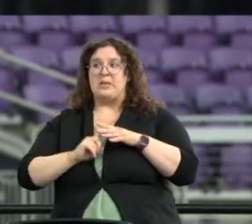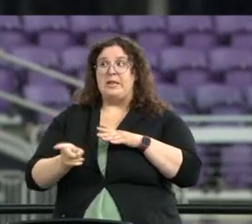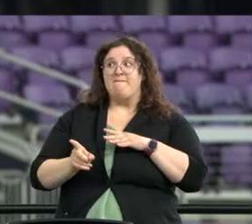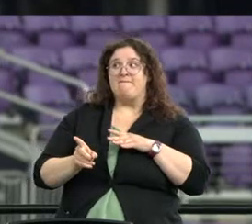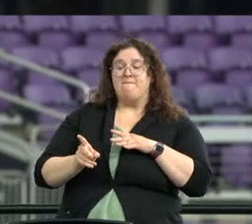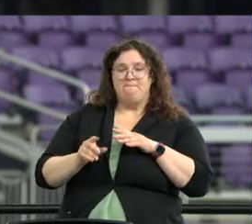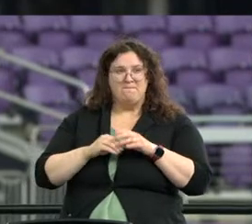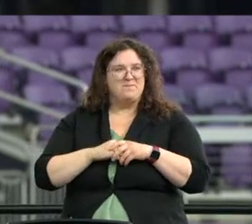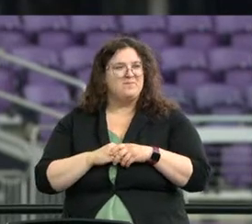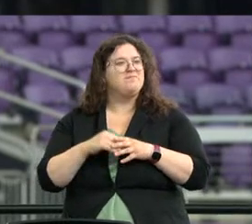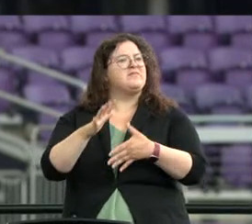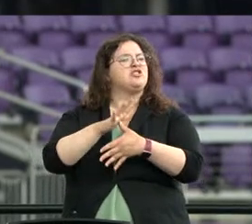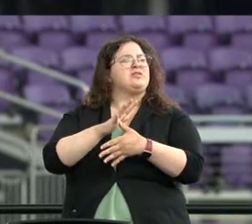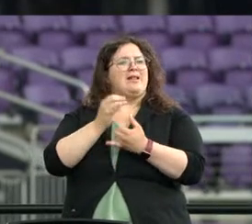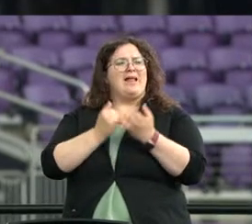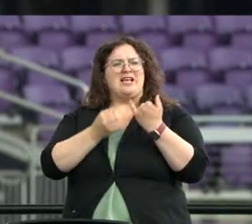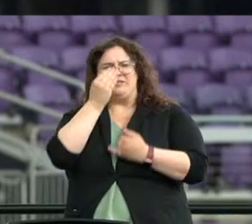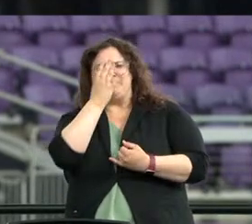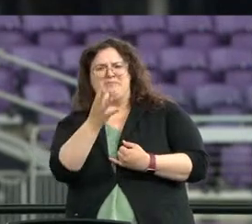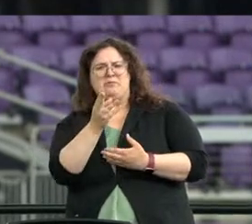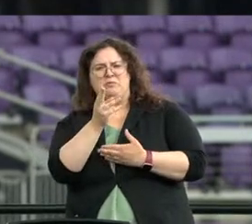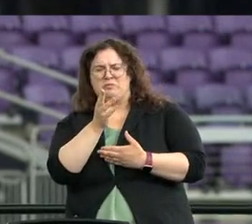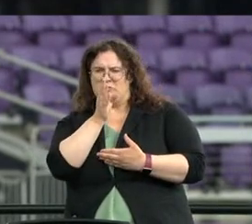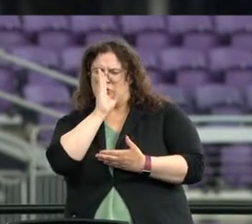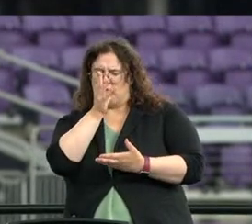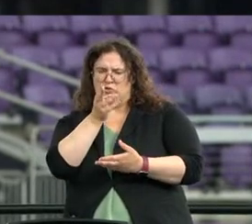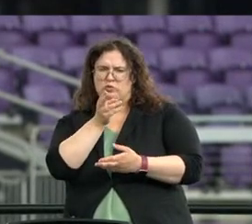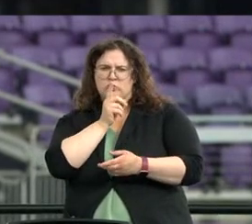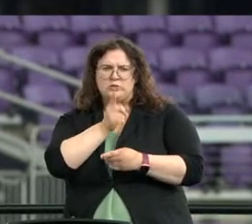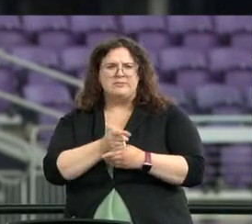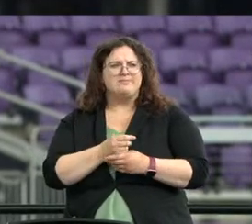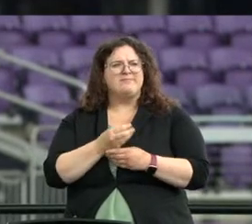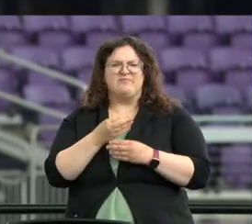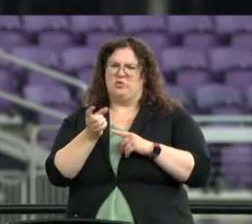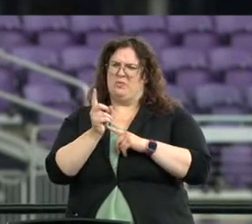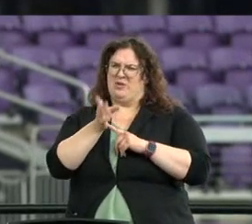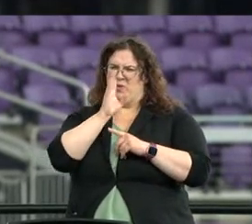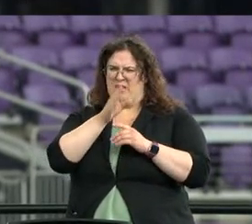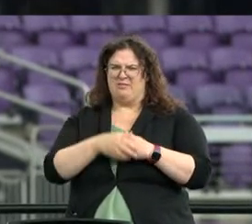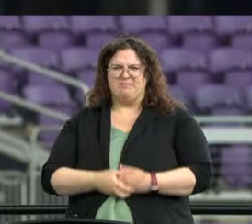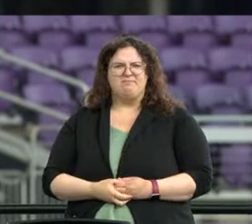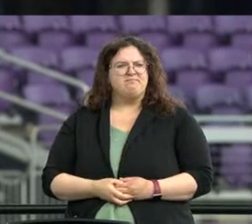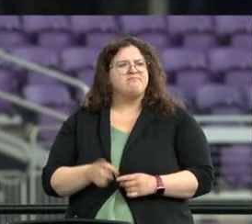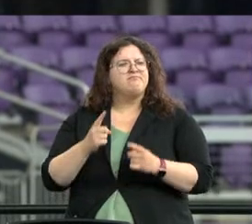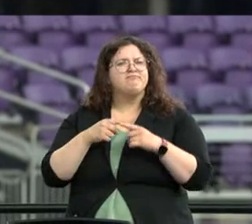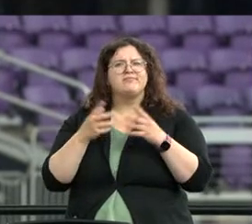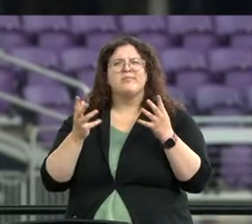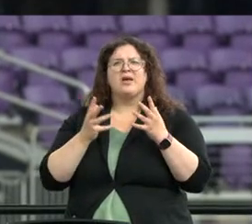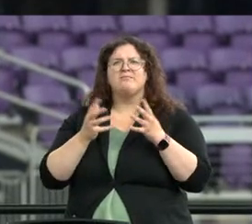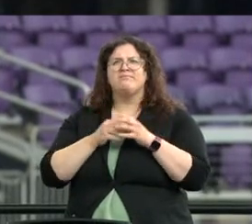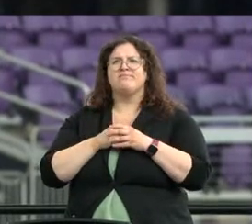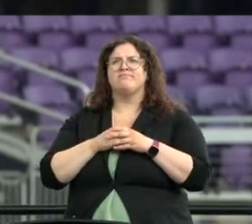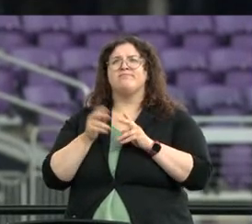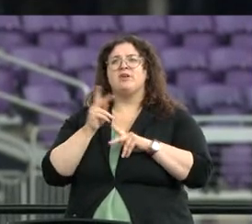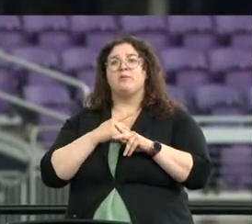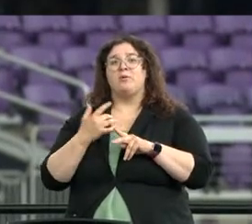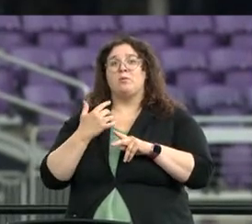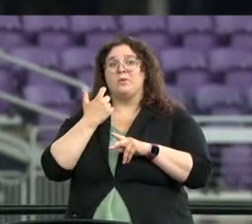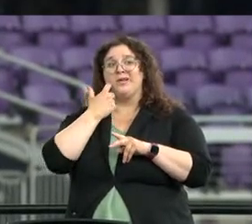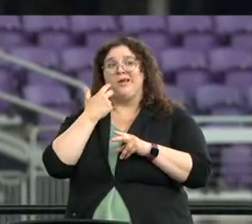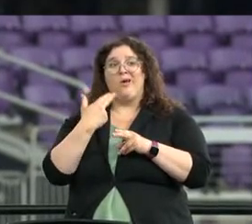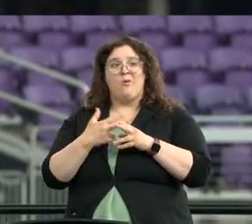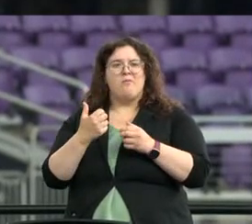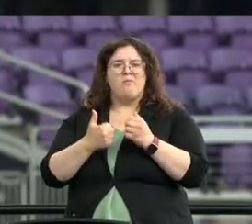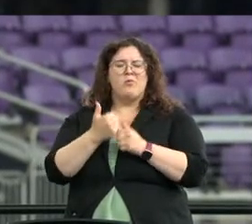Seniors, my final clearing of the air is going to take a few minutes. And it's about what was referred to most recently as the most